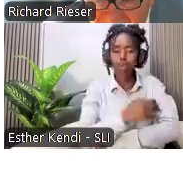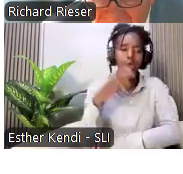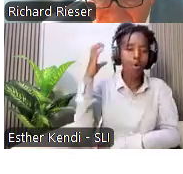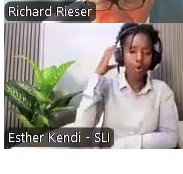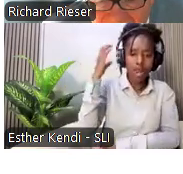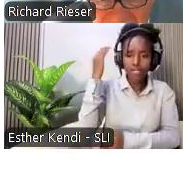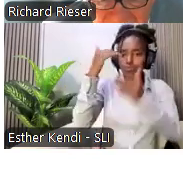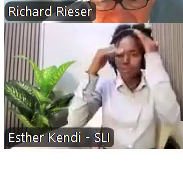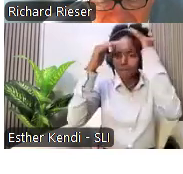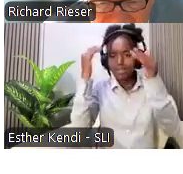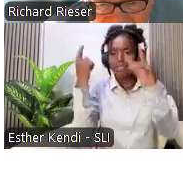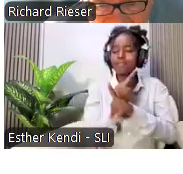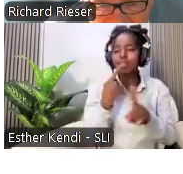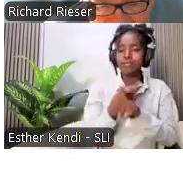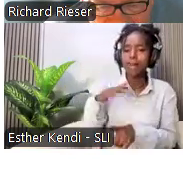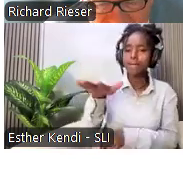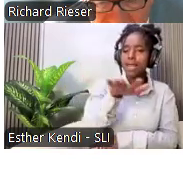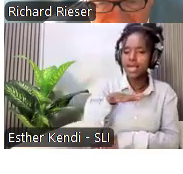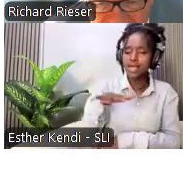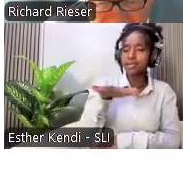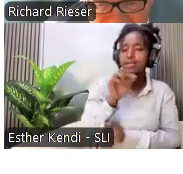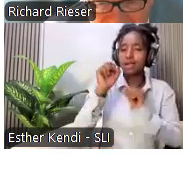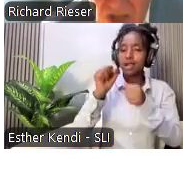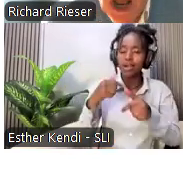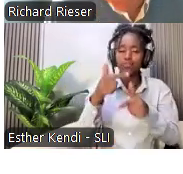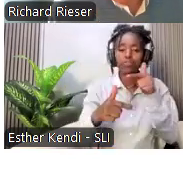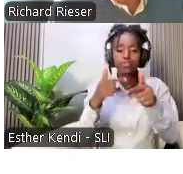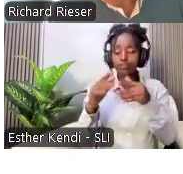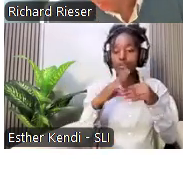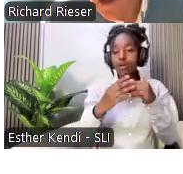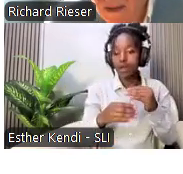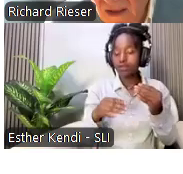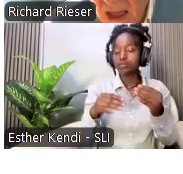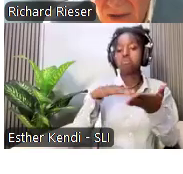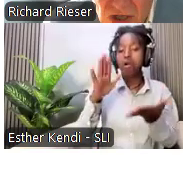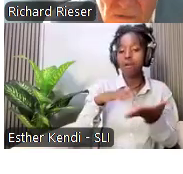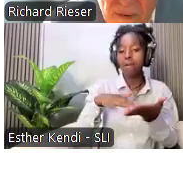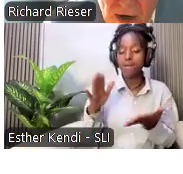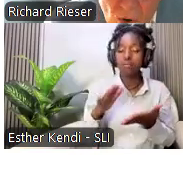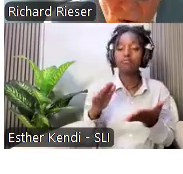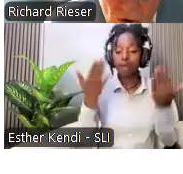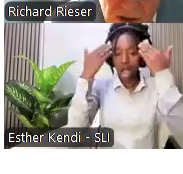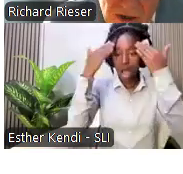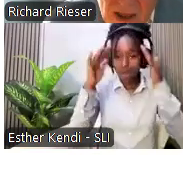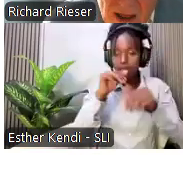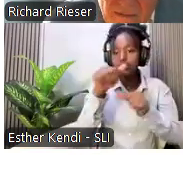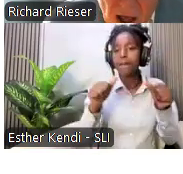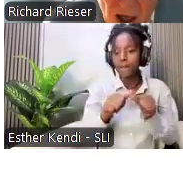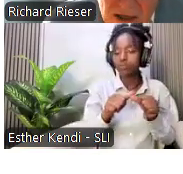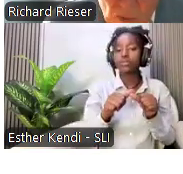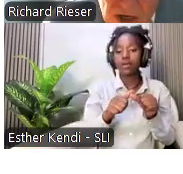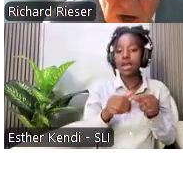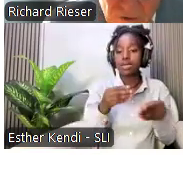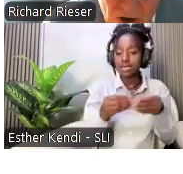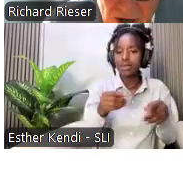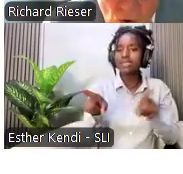neighborhood, right up to the district, region, state. And there should be laws